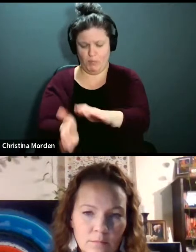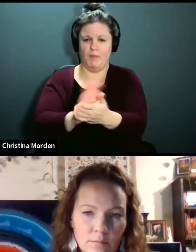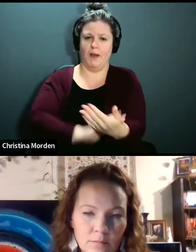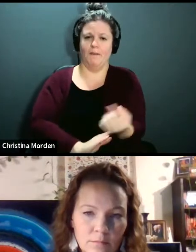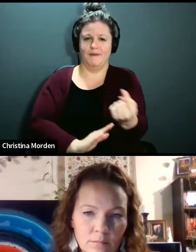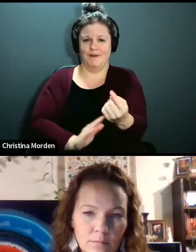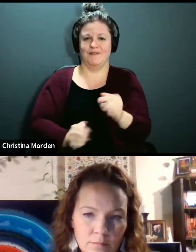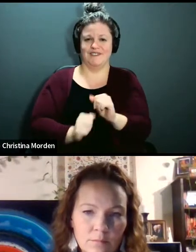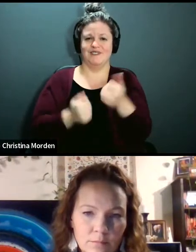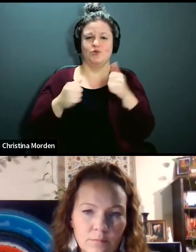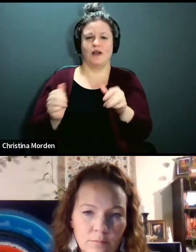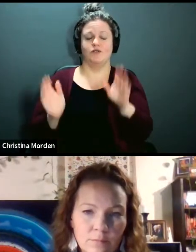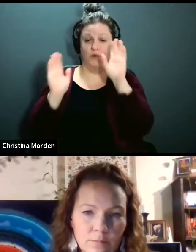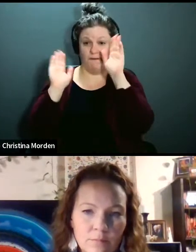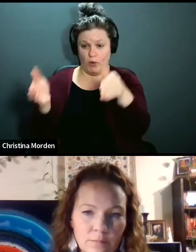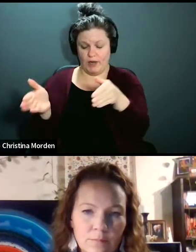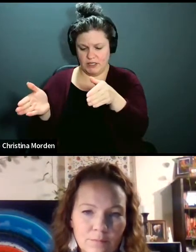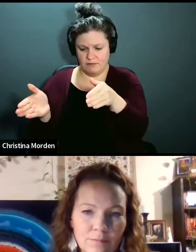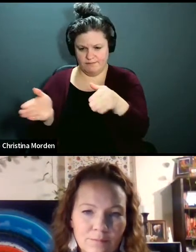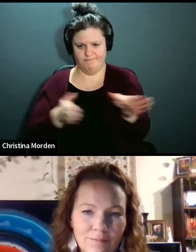part of the room